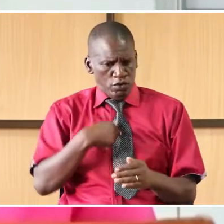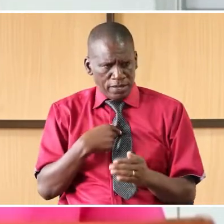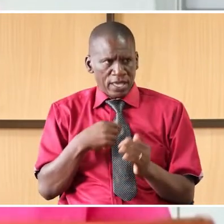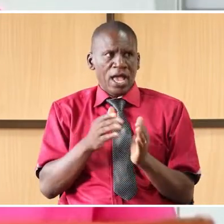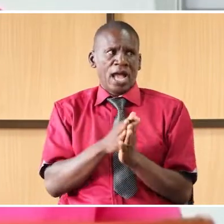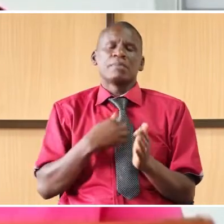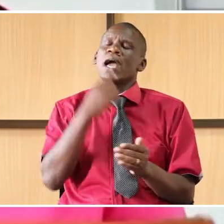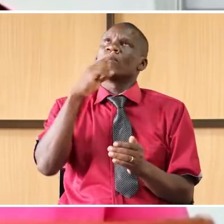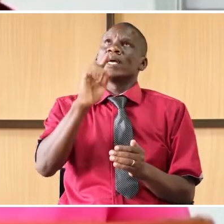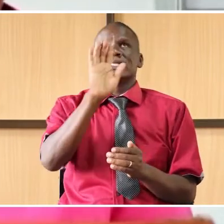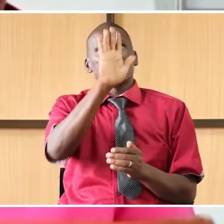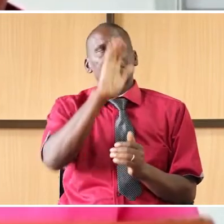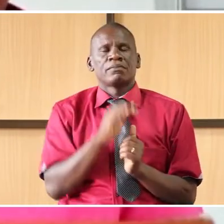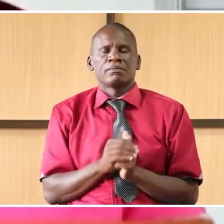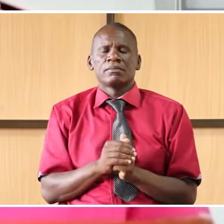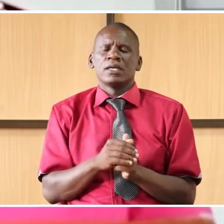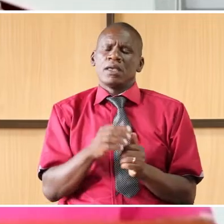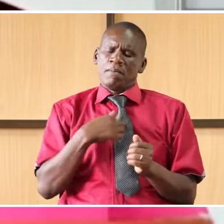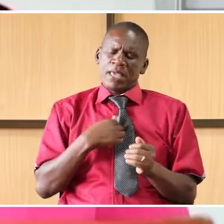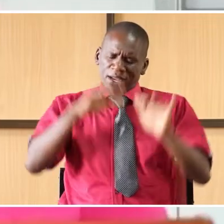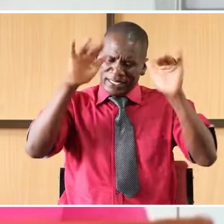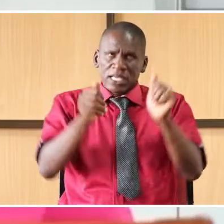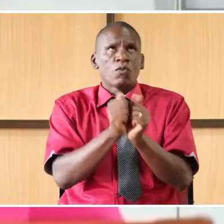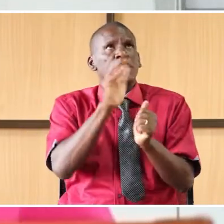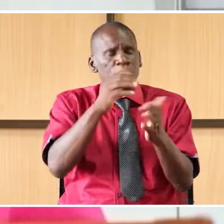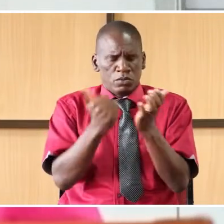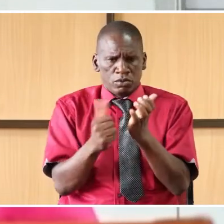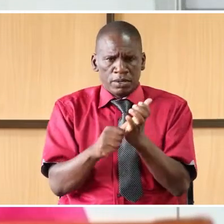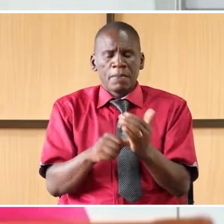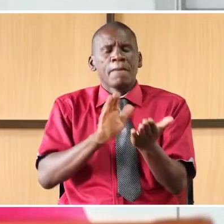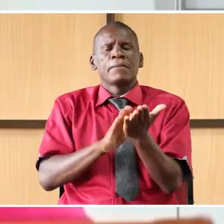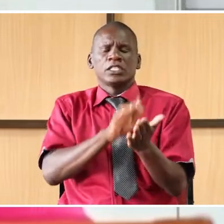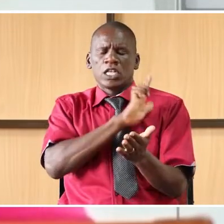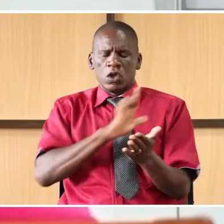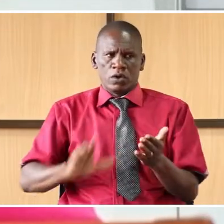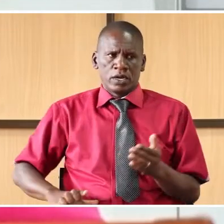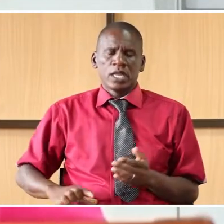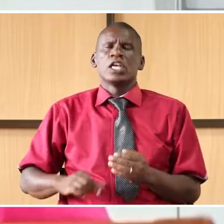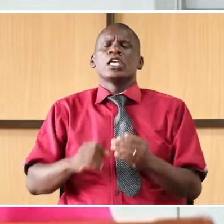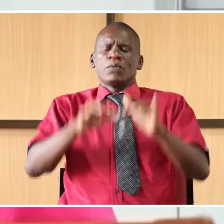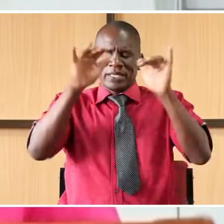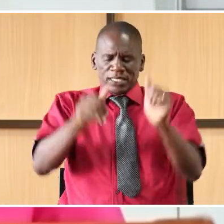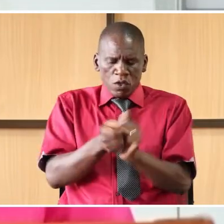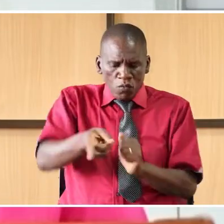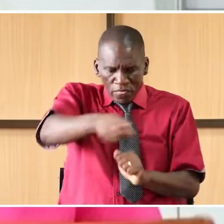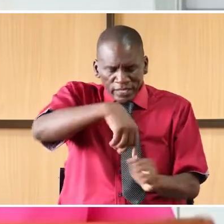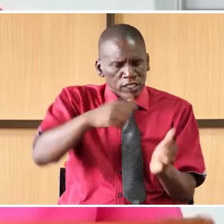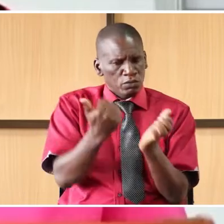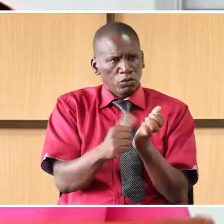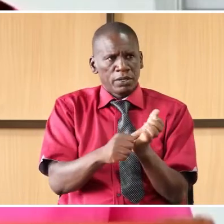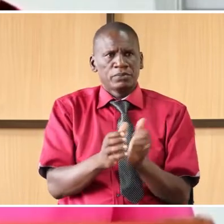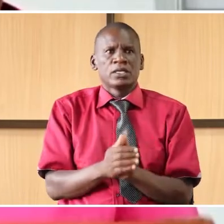me and I will answer him. I will be with him in trouble. Praise the Lord. He will be with us in